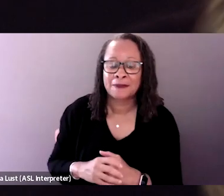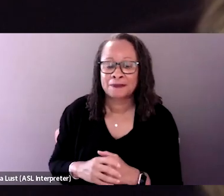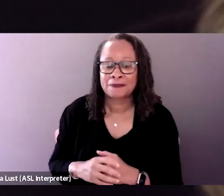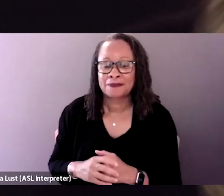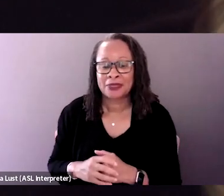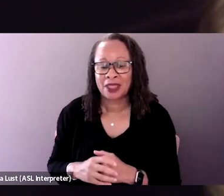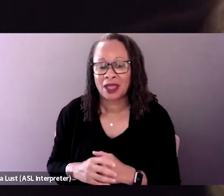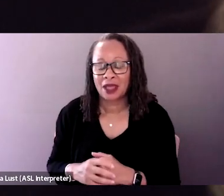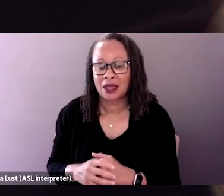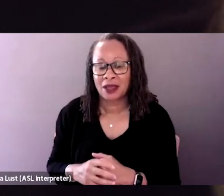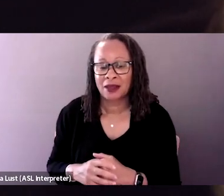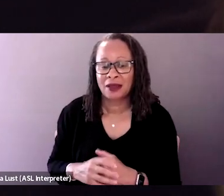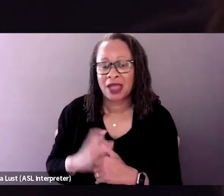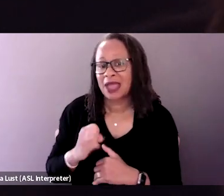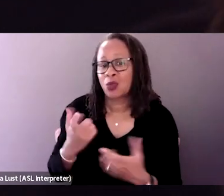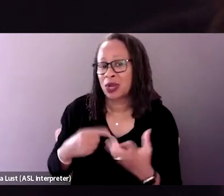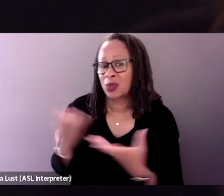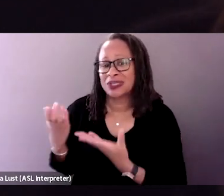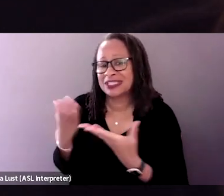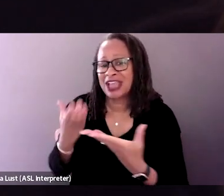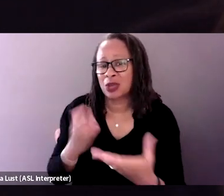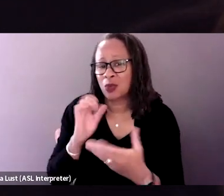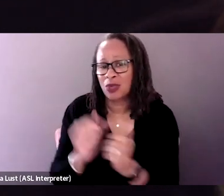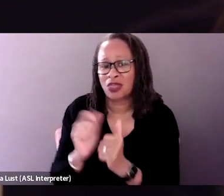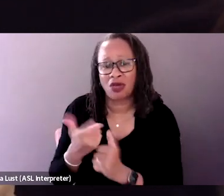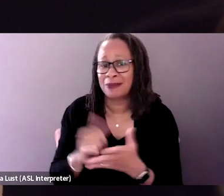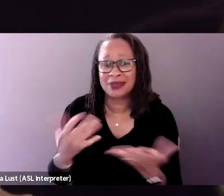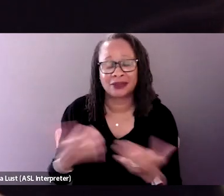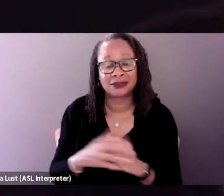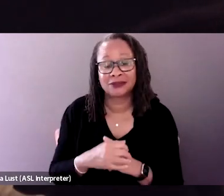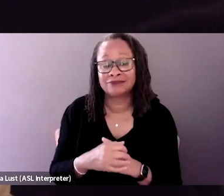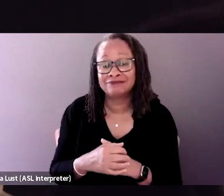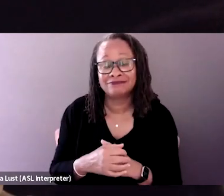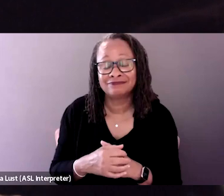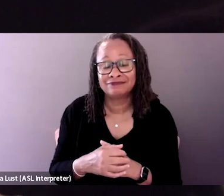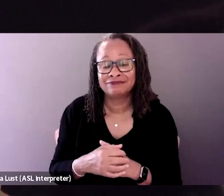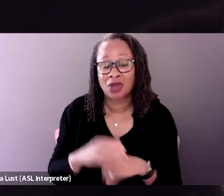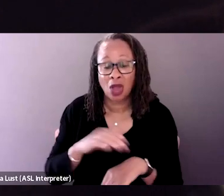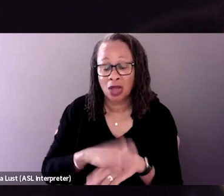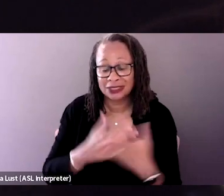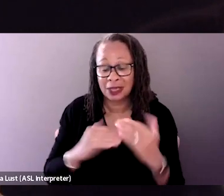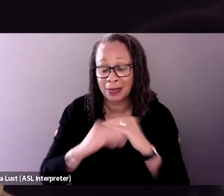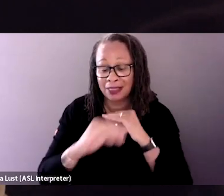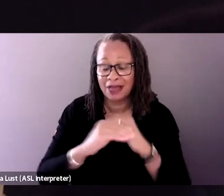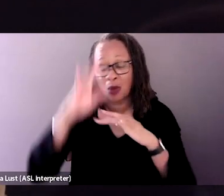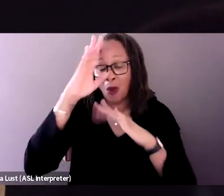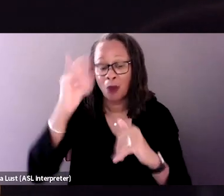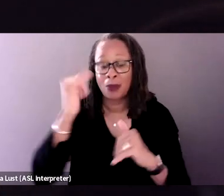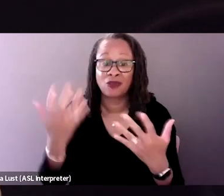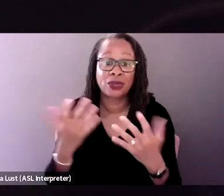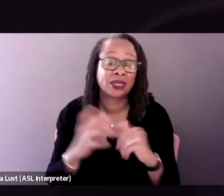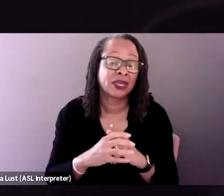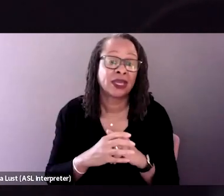love, is carrying with all of that. And I guess, on some level, hoped that if we went about this in the